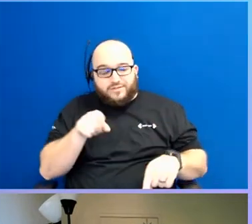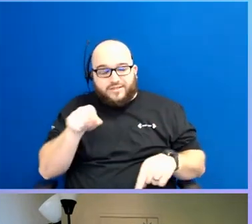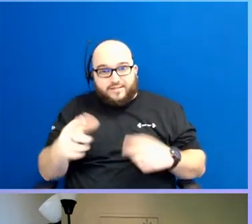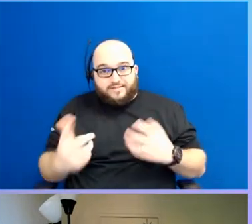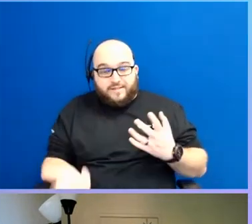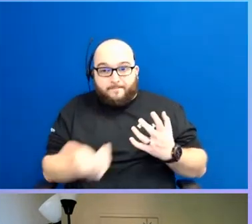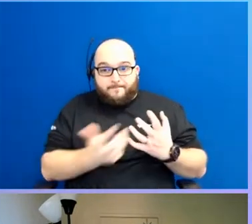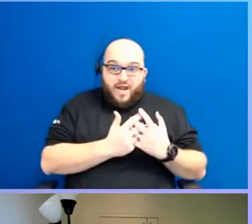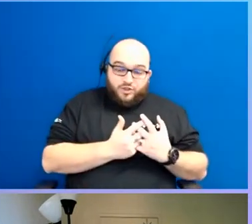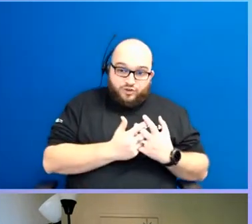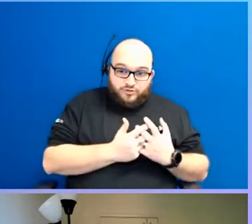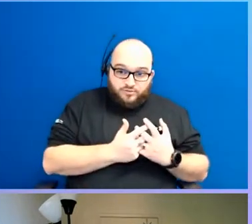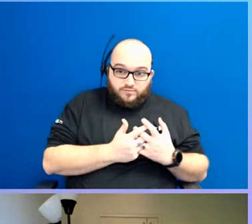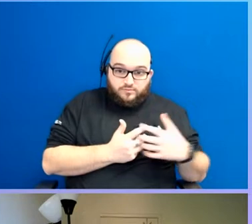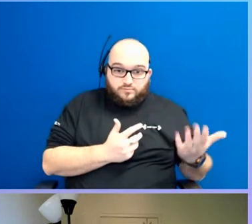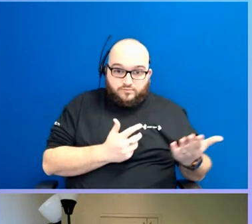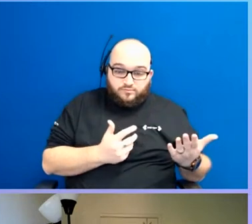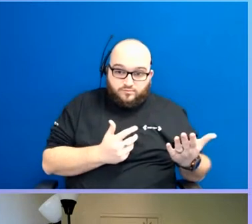is